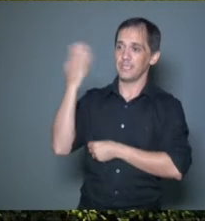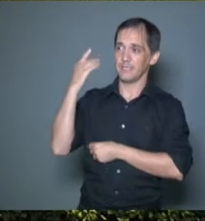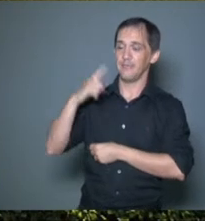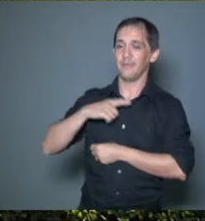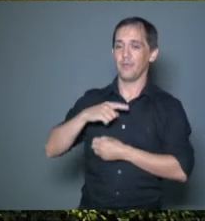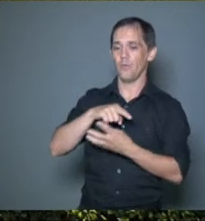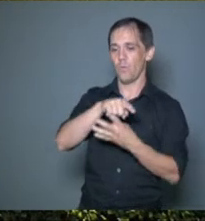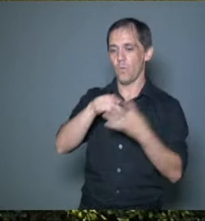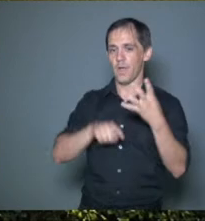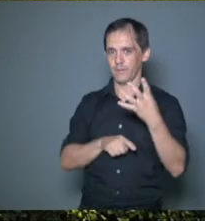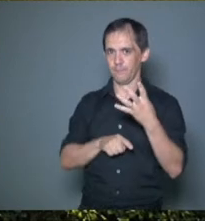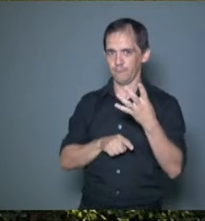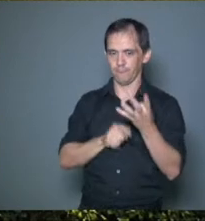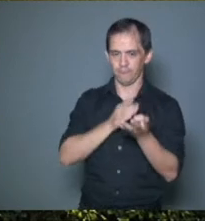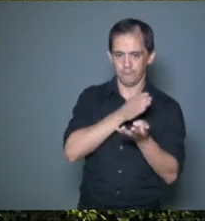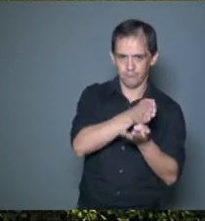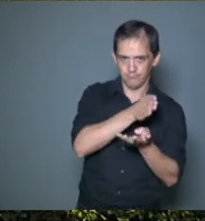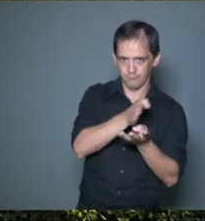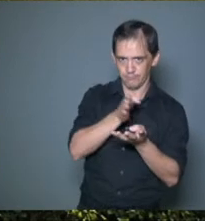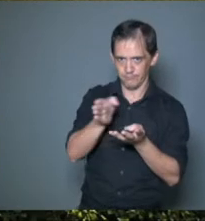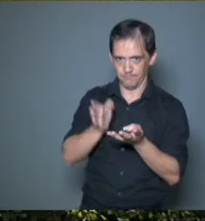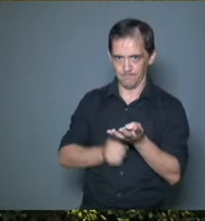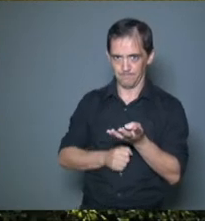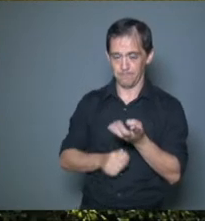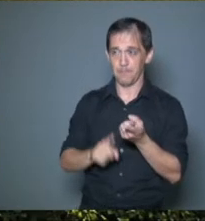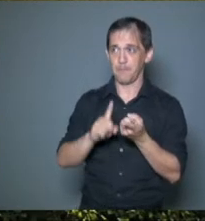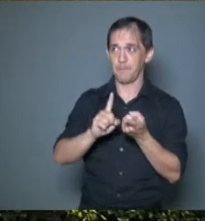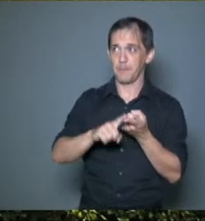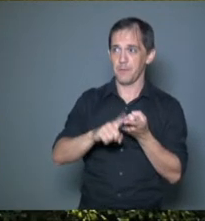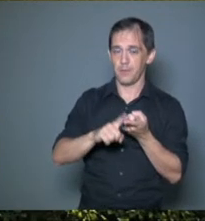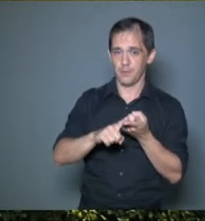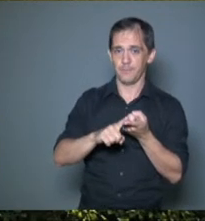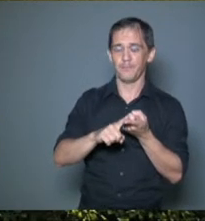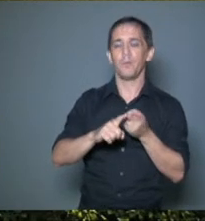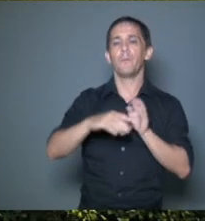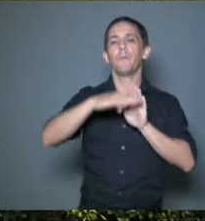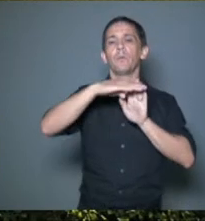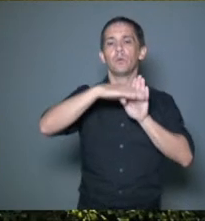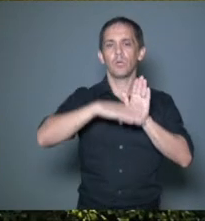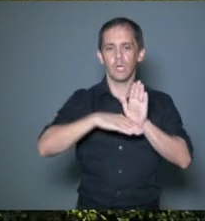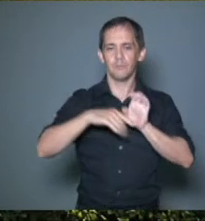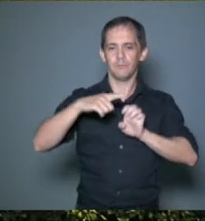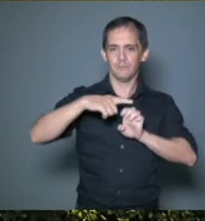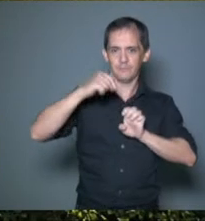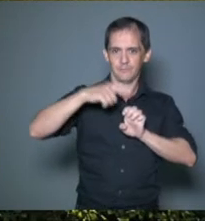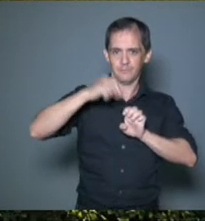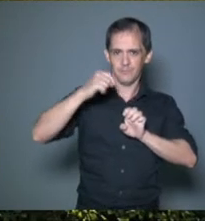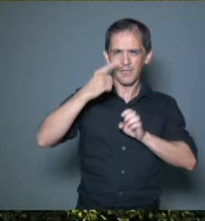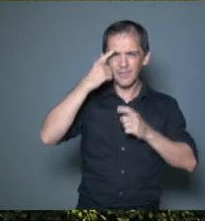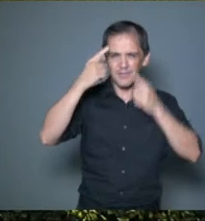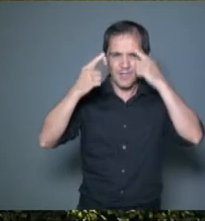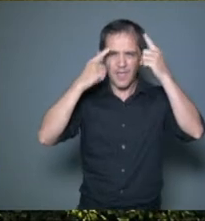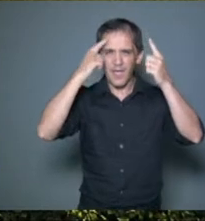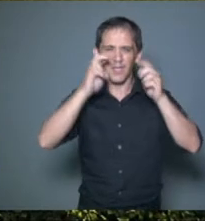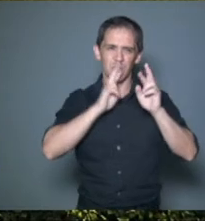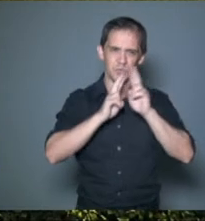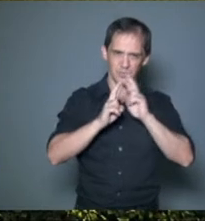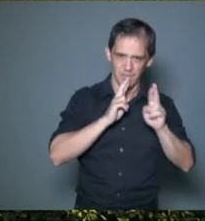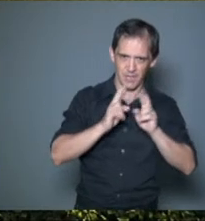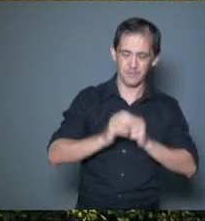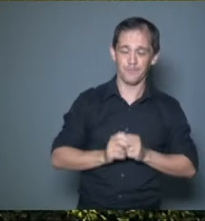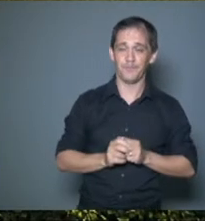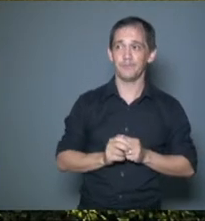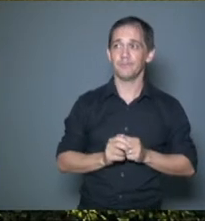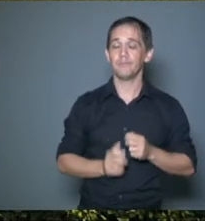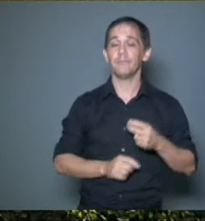organization that we established last year that works based on four pillars. There's an entrepreneurship program